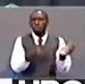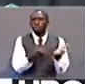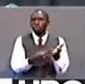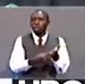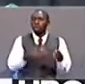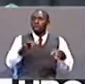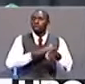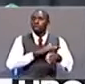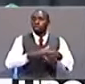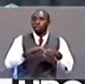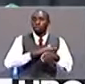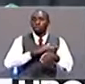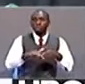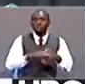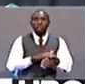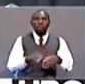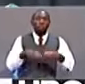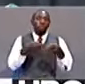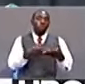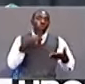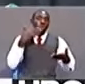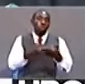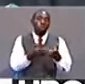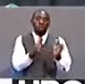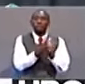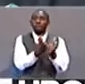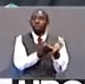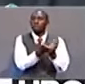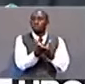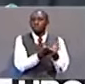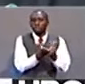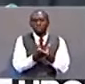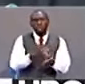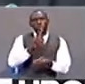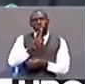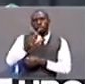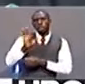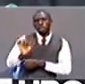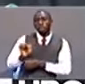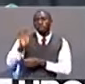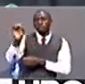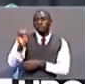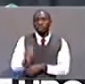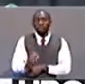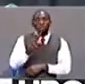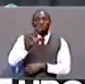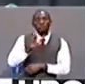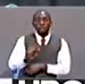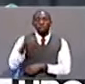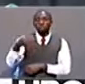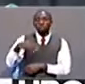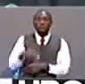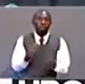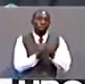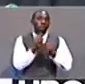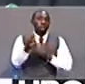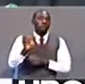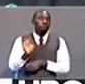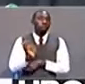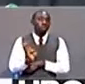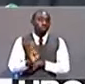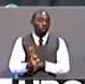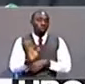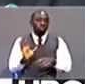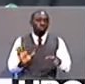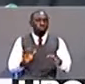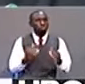enterprises in the provision of goods and services, at least 28% of the US$15 billion, that is